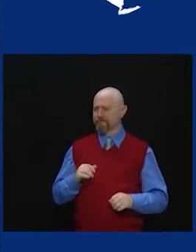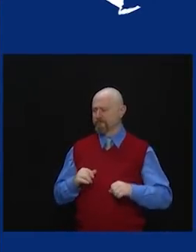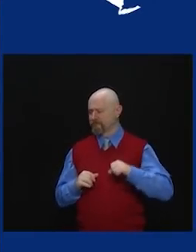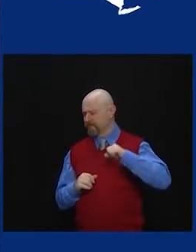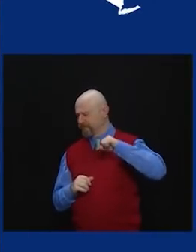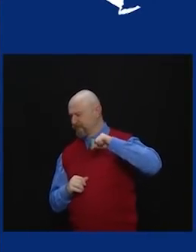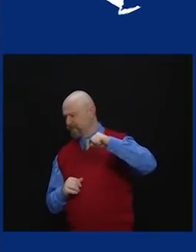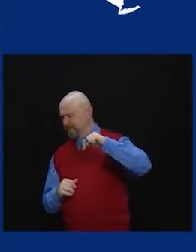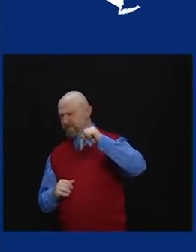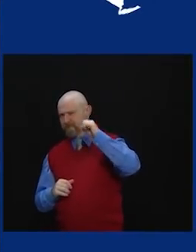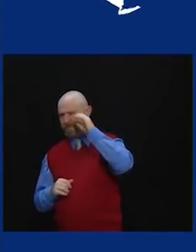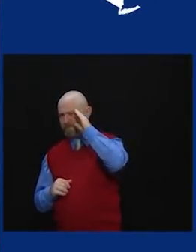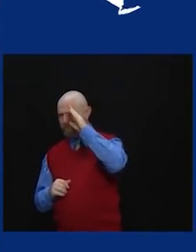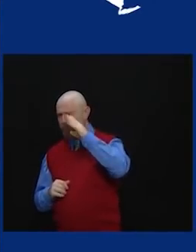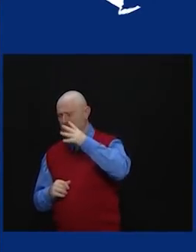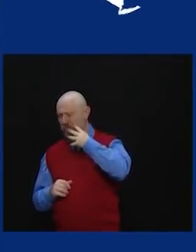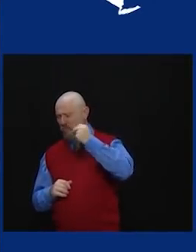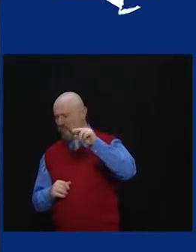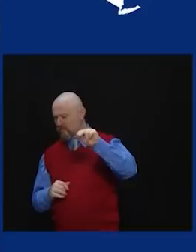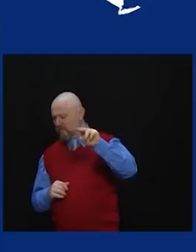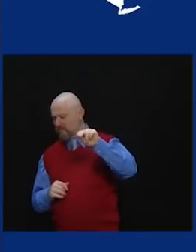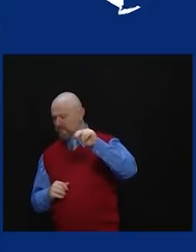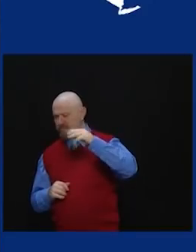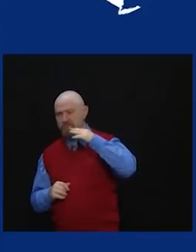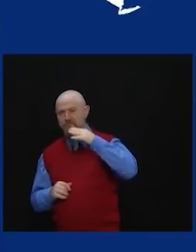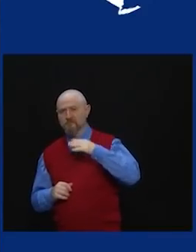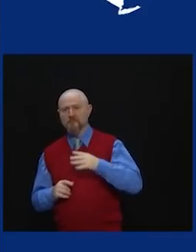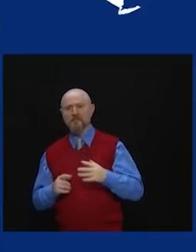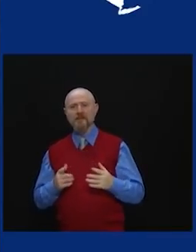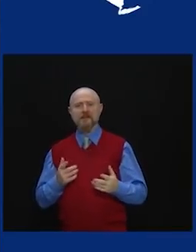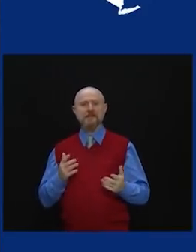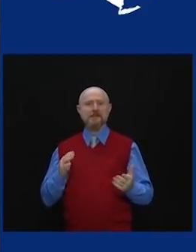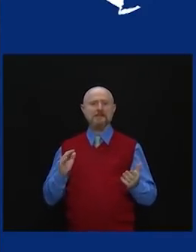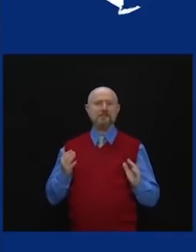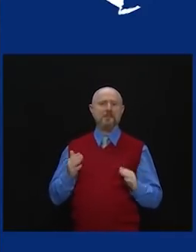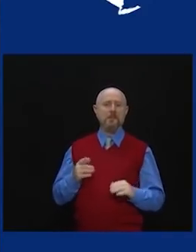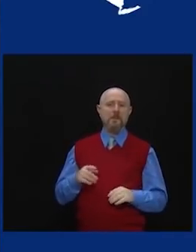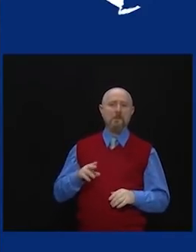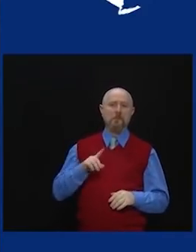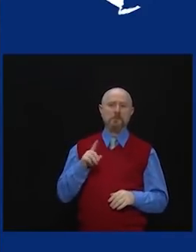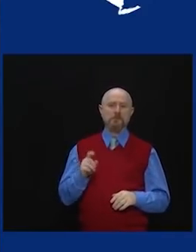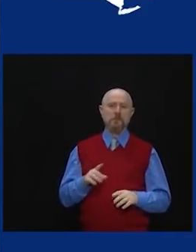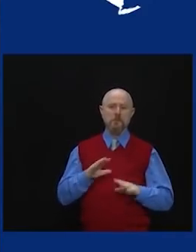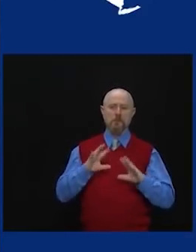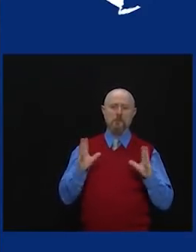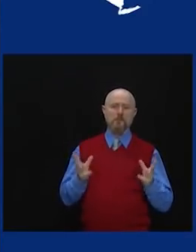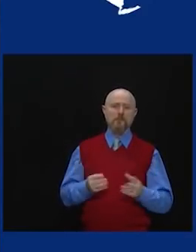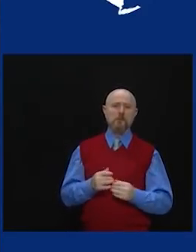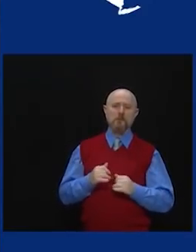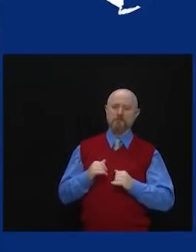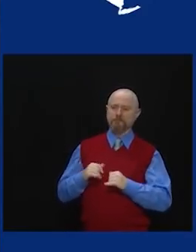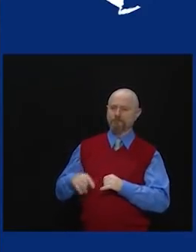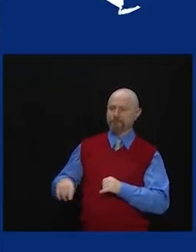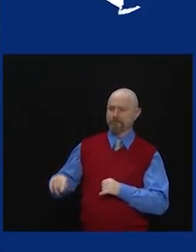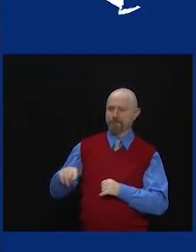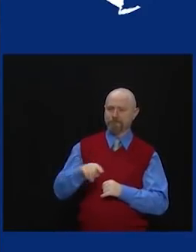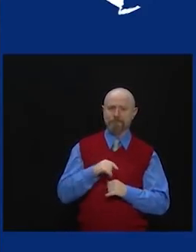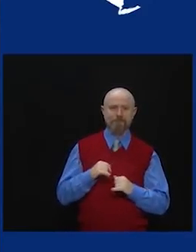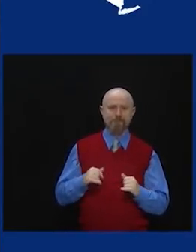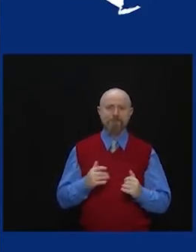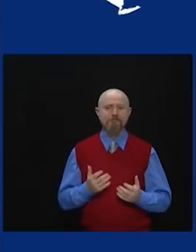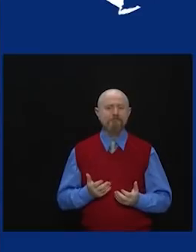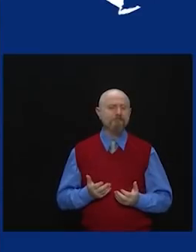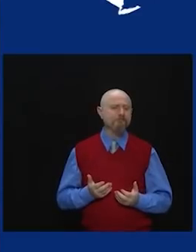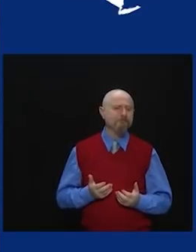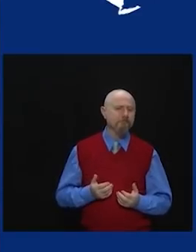herd immunity. We heard a lot about this a year ago. Is there a point where we reach